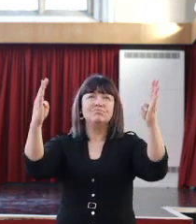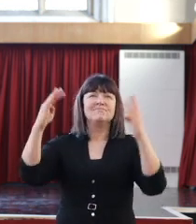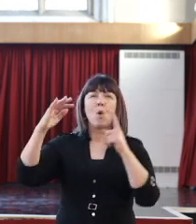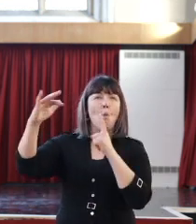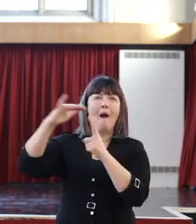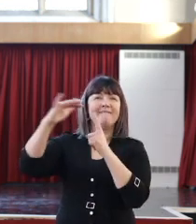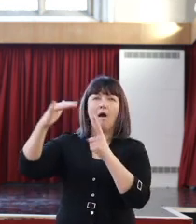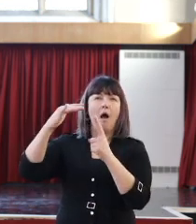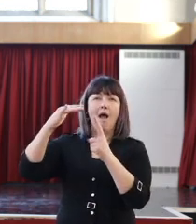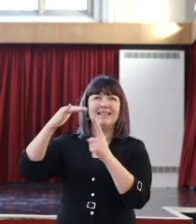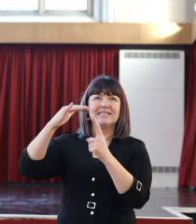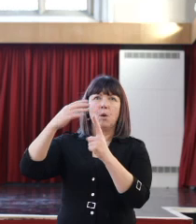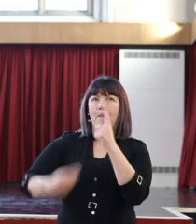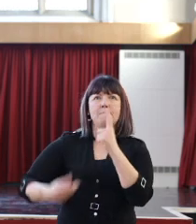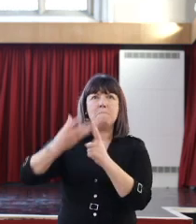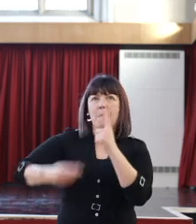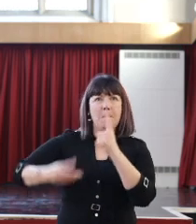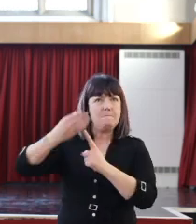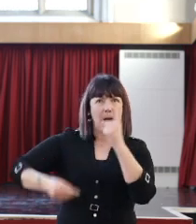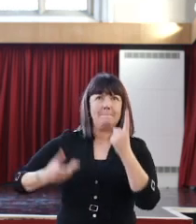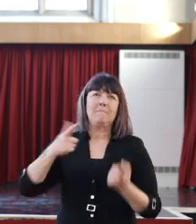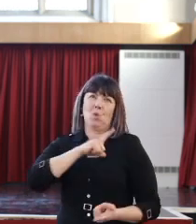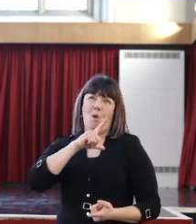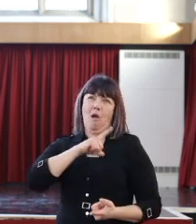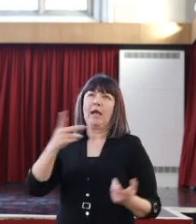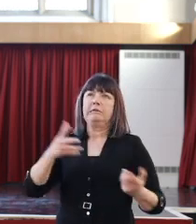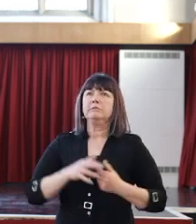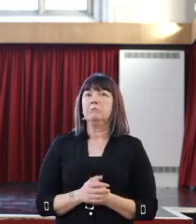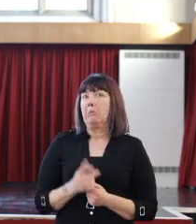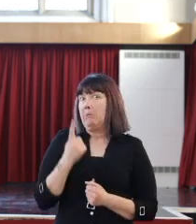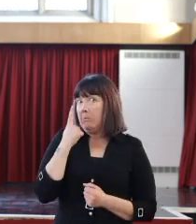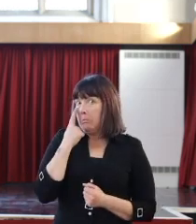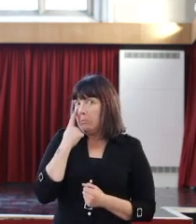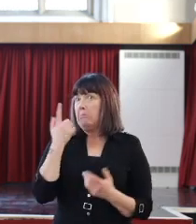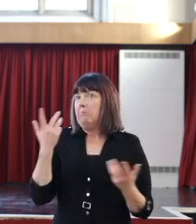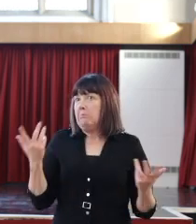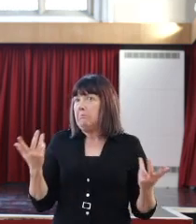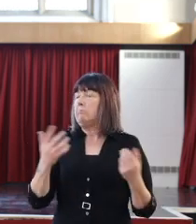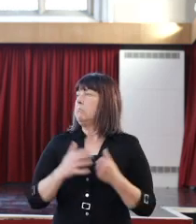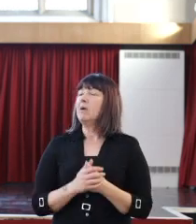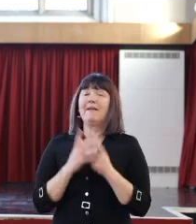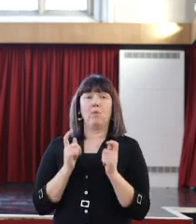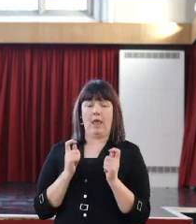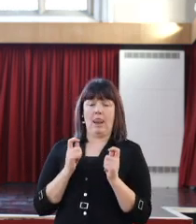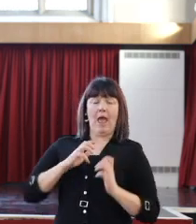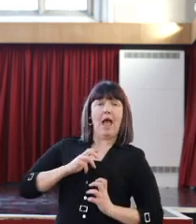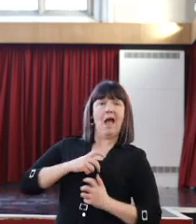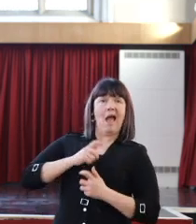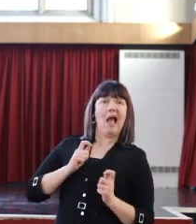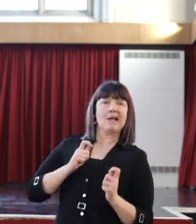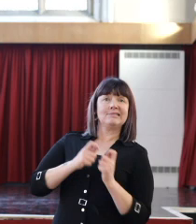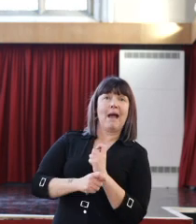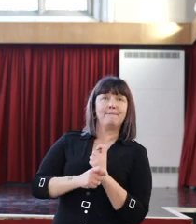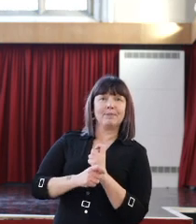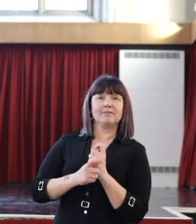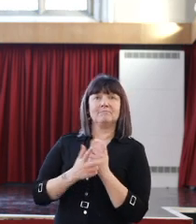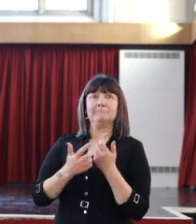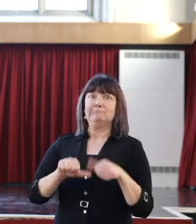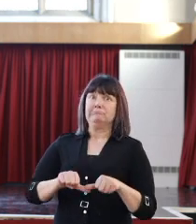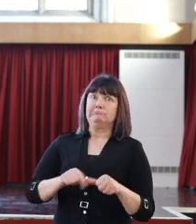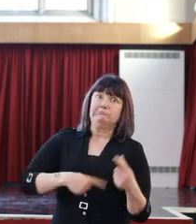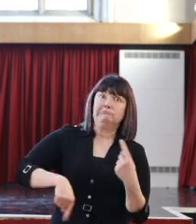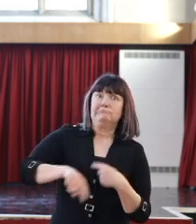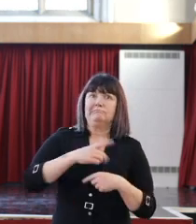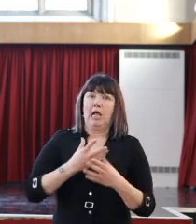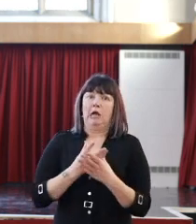on. That's why it's not picking up. But we're going to see if we can adapt, overcome. We'll see if we do it. We're filling in just